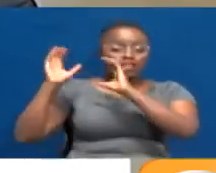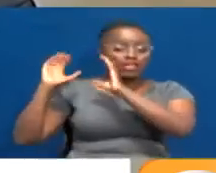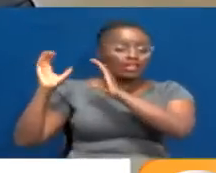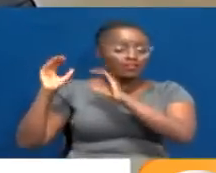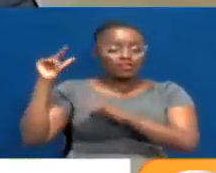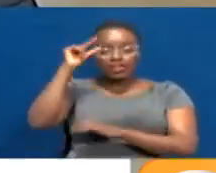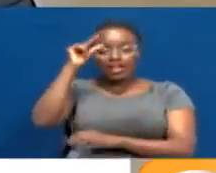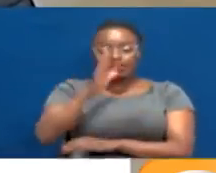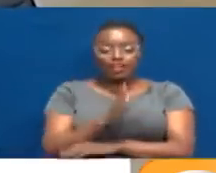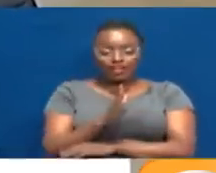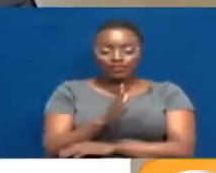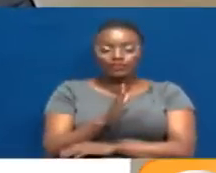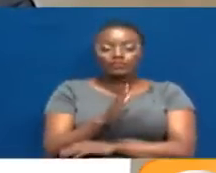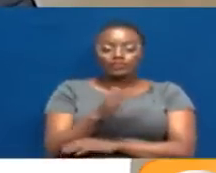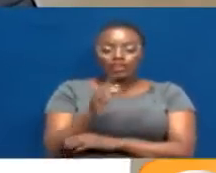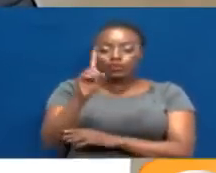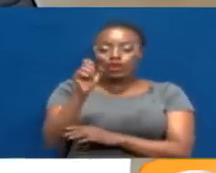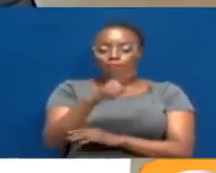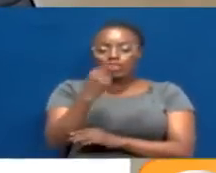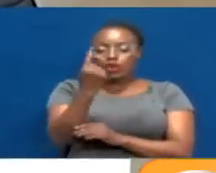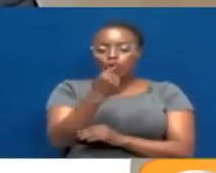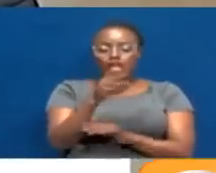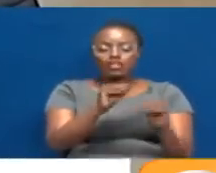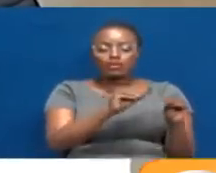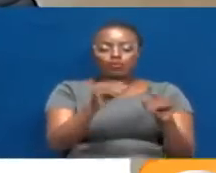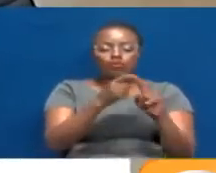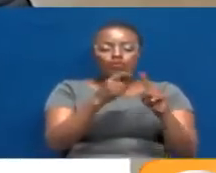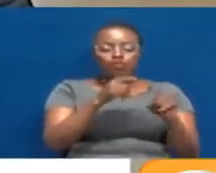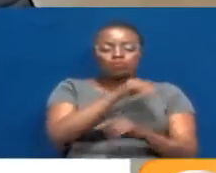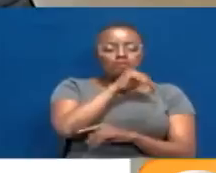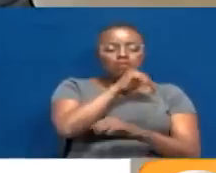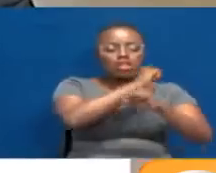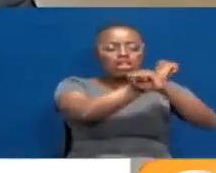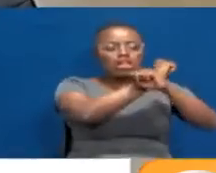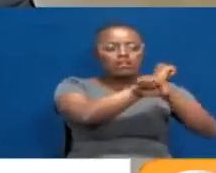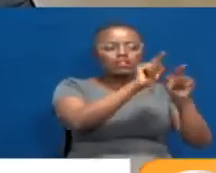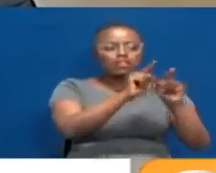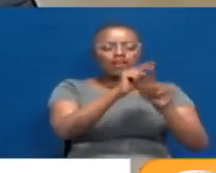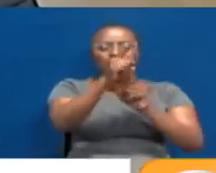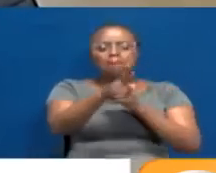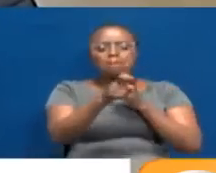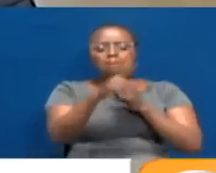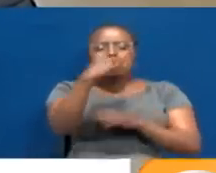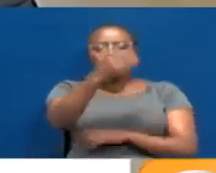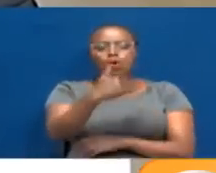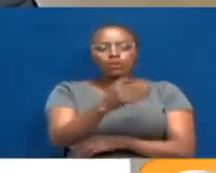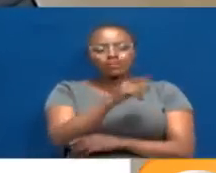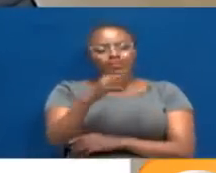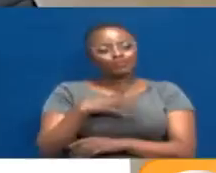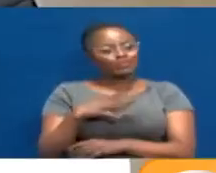Amason Kingi. In under a month, he has transitioned from an Odinga defender to a fierce critic. Good